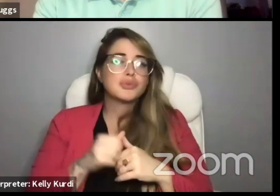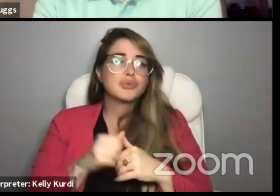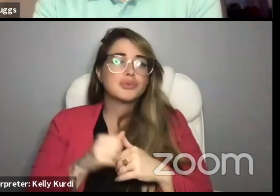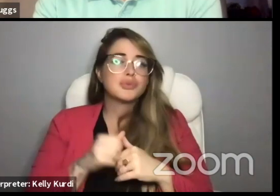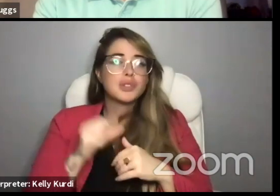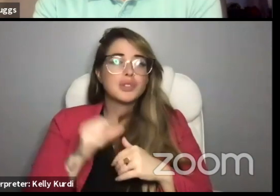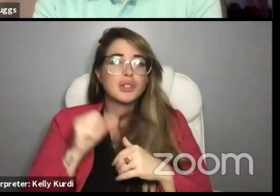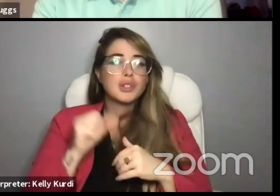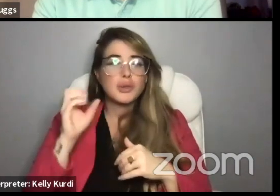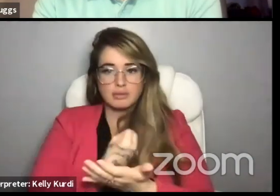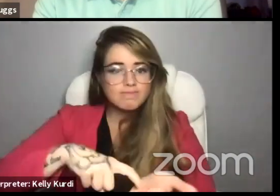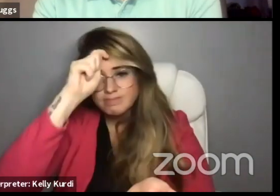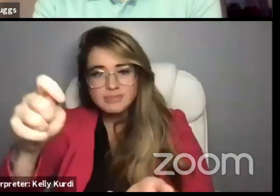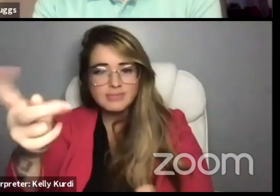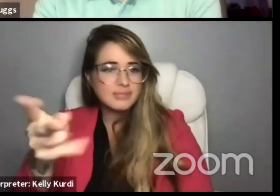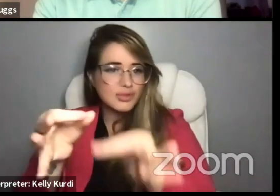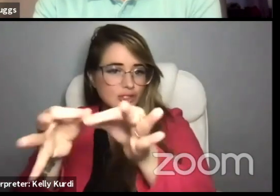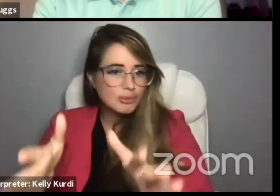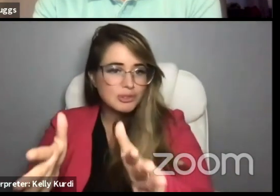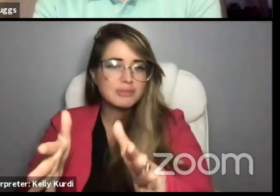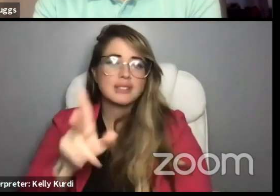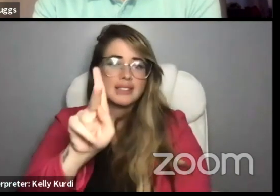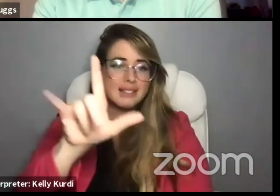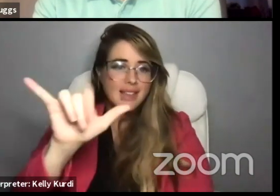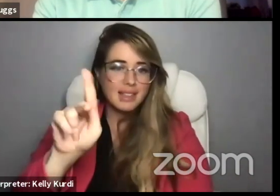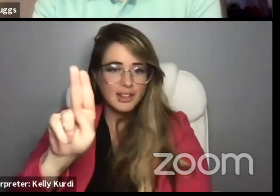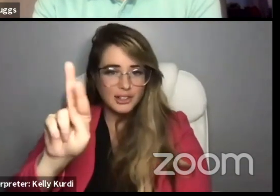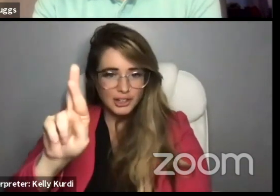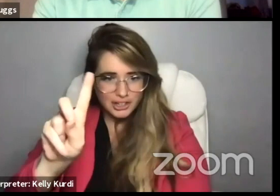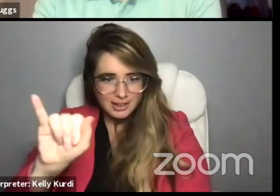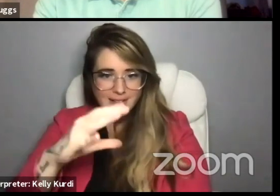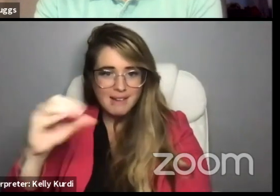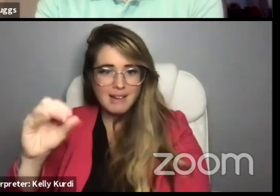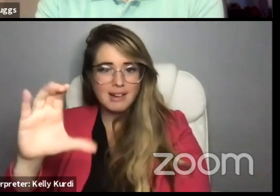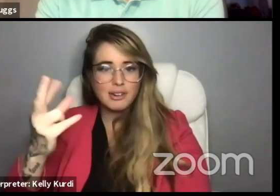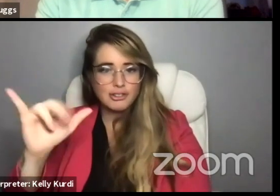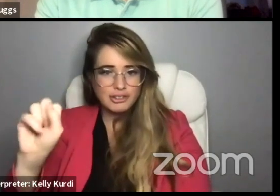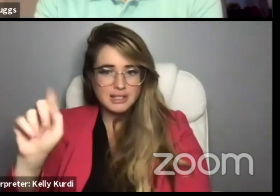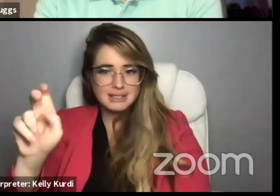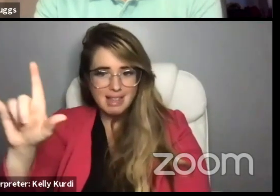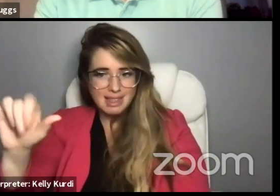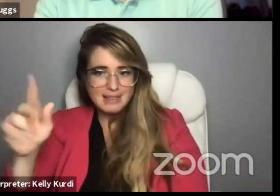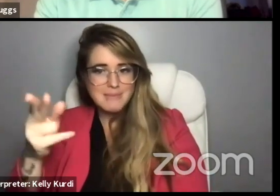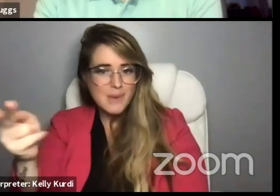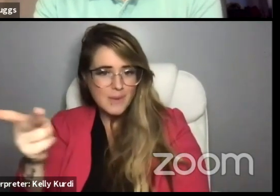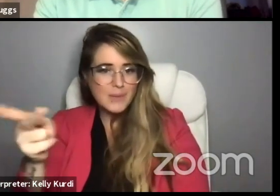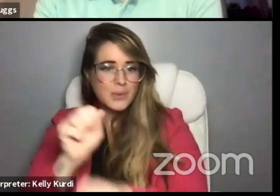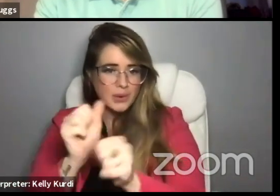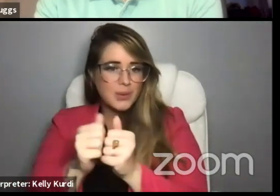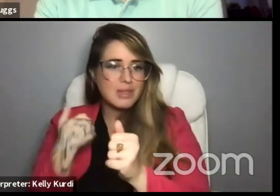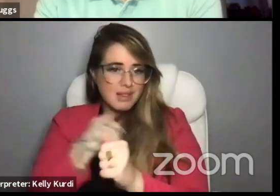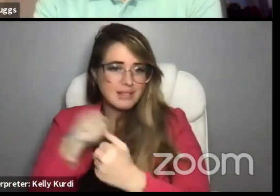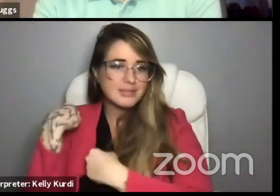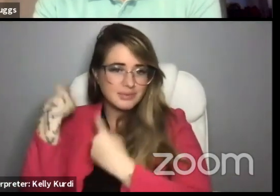acknowledge and say thank you to our interpreters, Kelly Curdy and Chris Kelly, who've been working with us